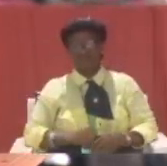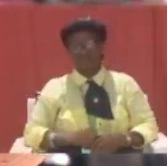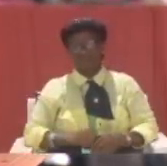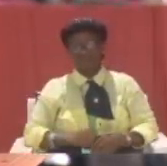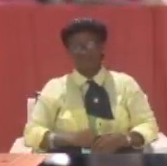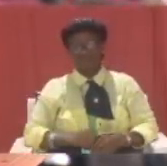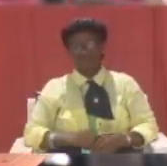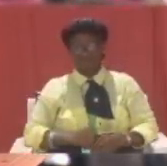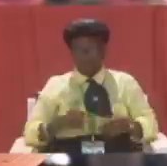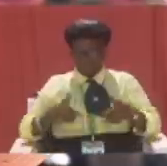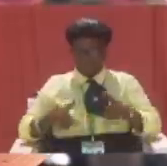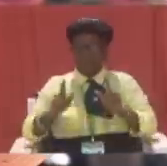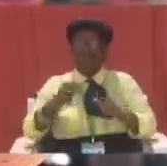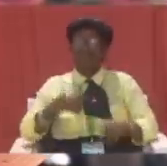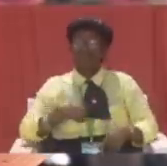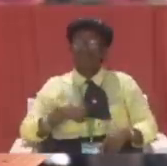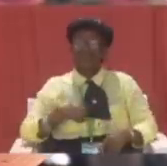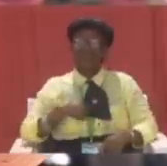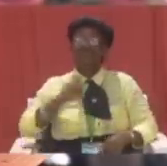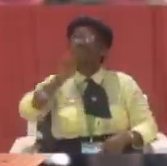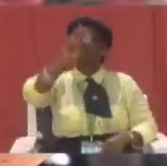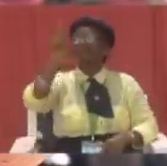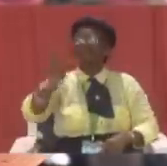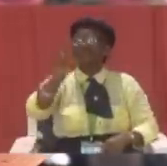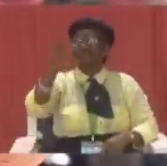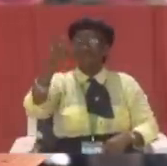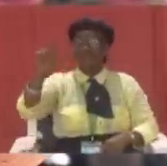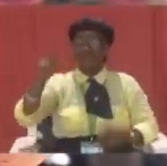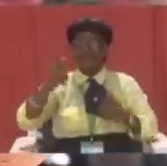Let me use the language of my children.